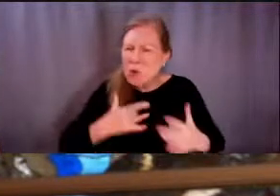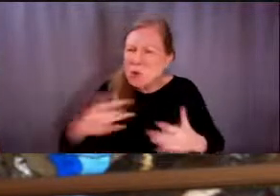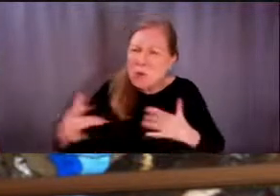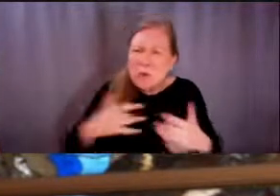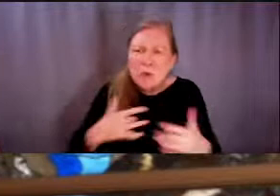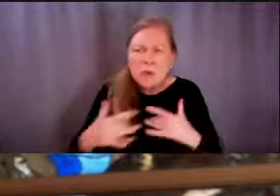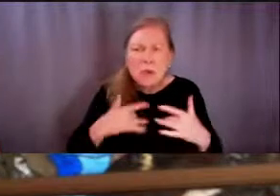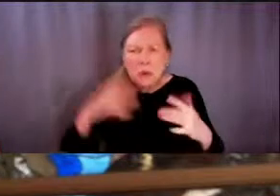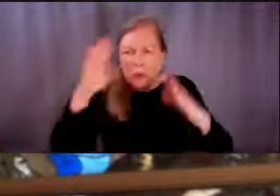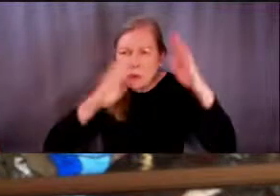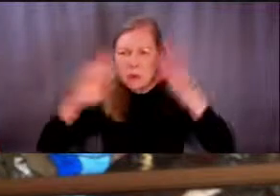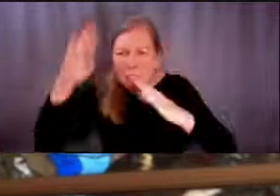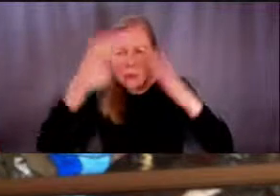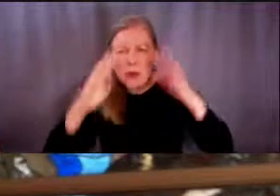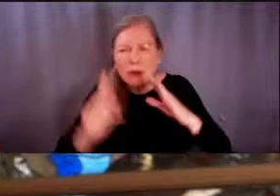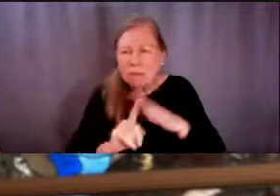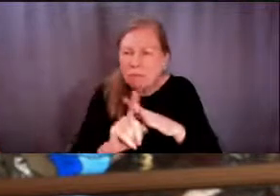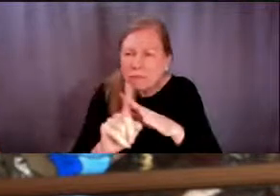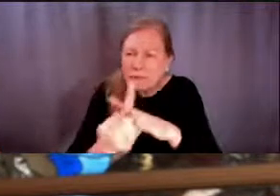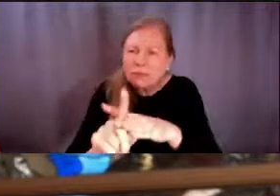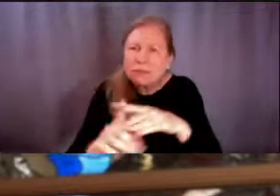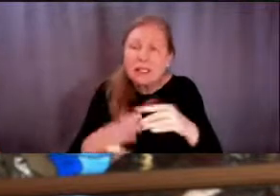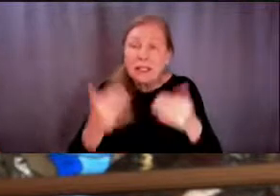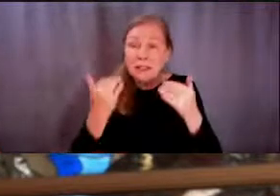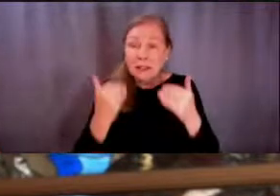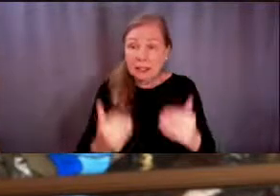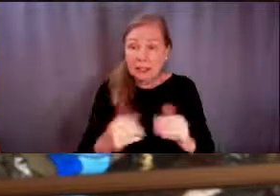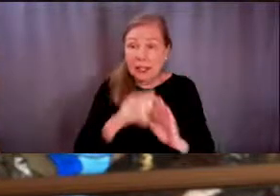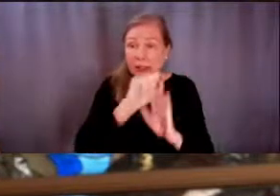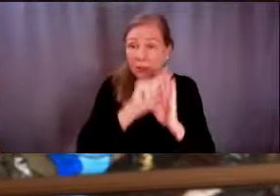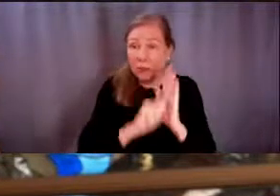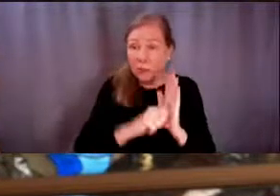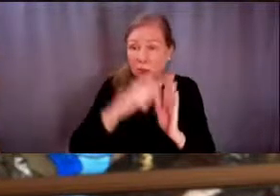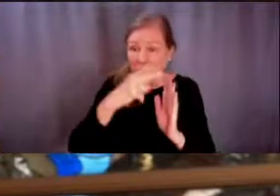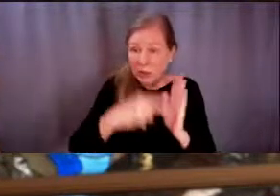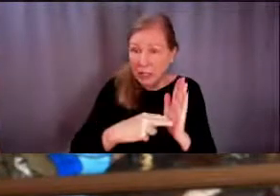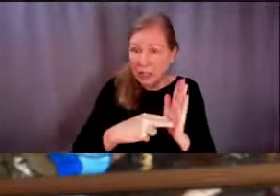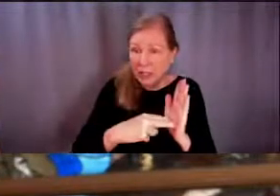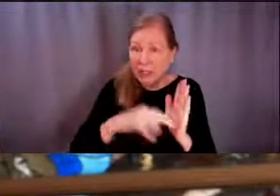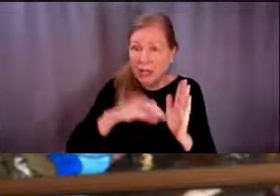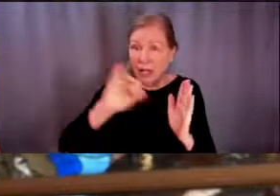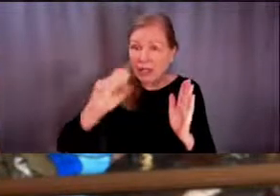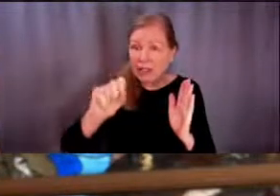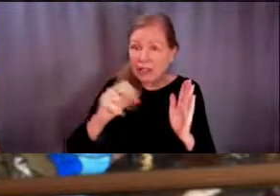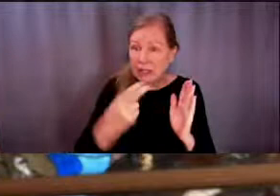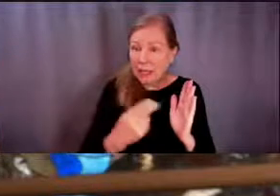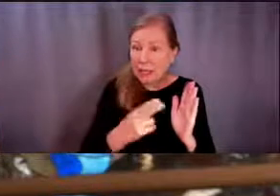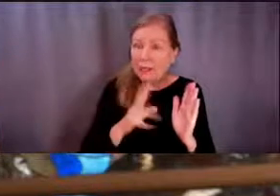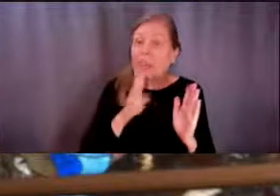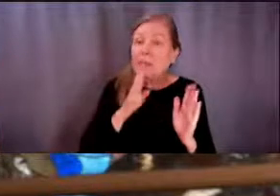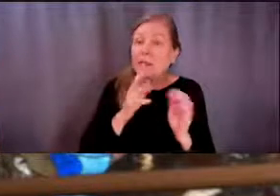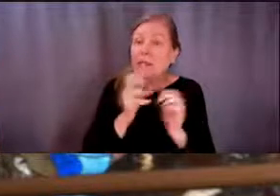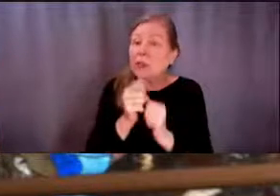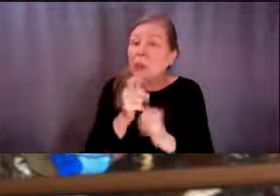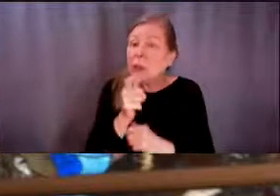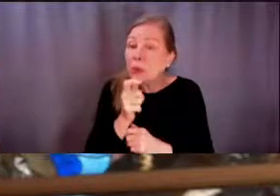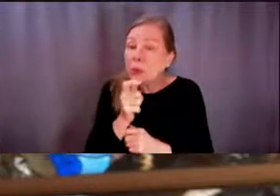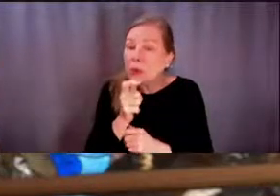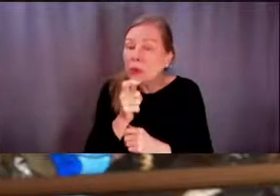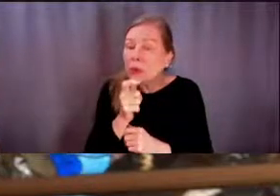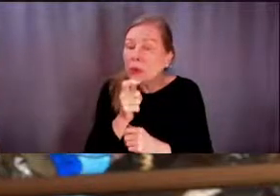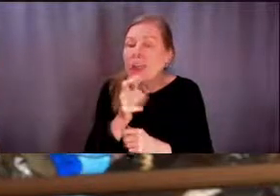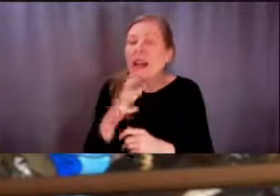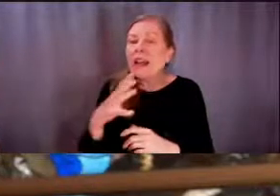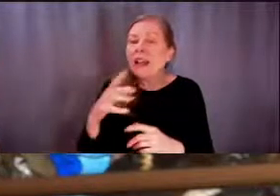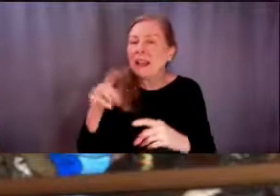In today's scripture reading, Isaiah is speaking to the exiled Israelites. And you've heard me say it a few times before